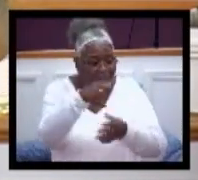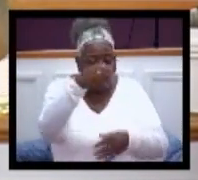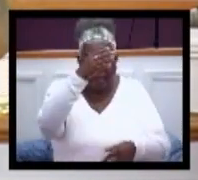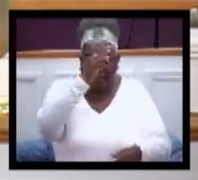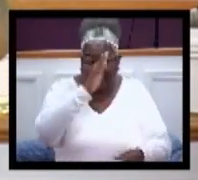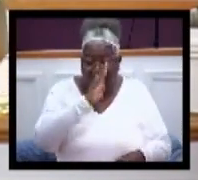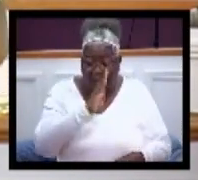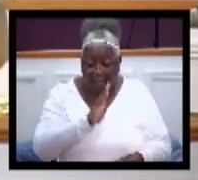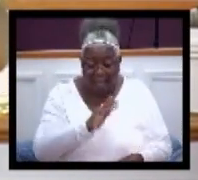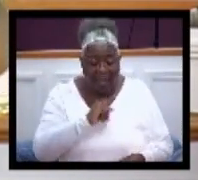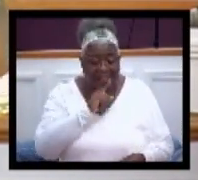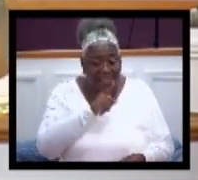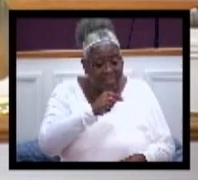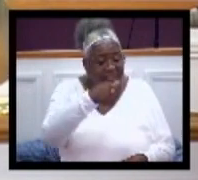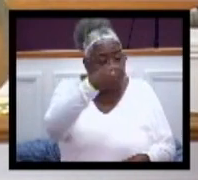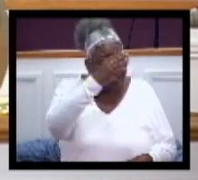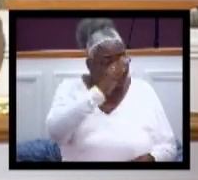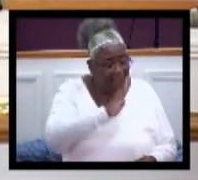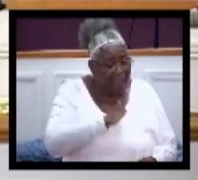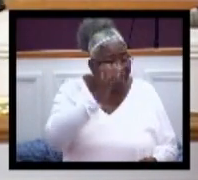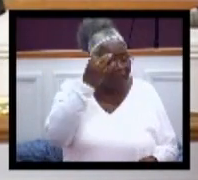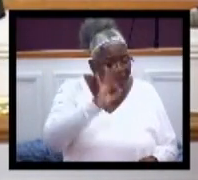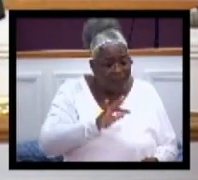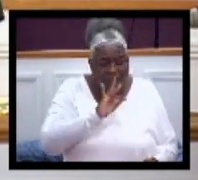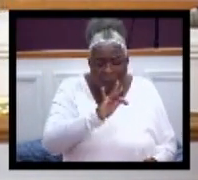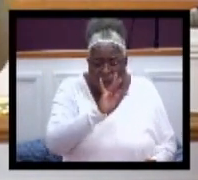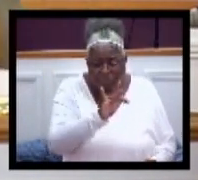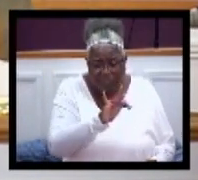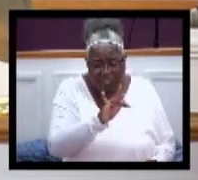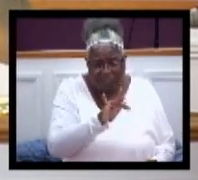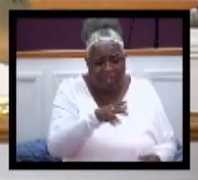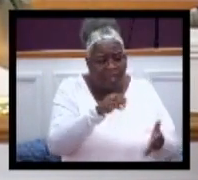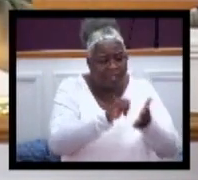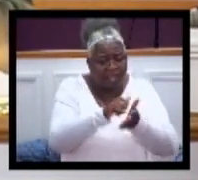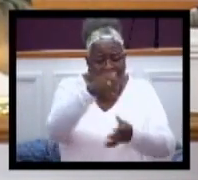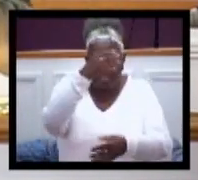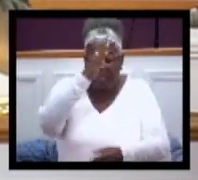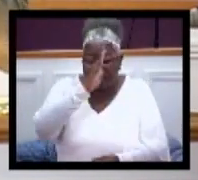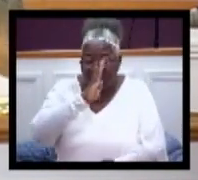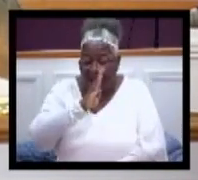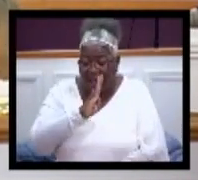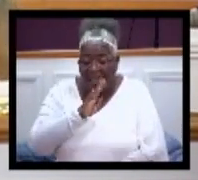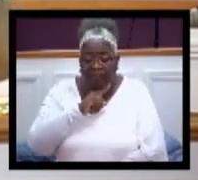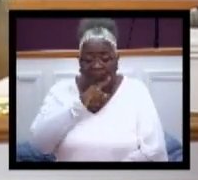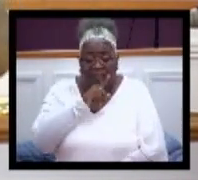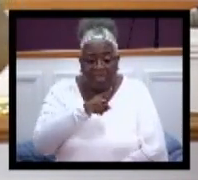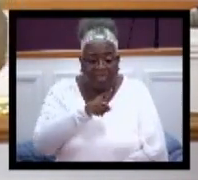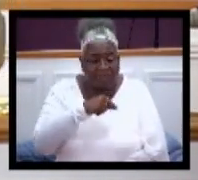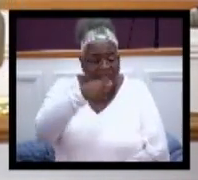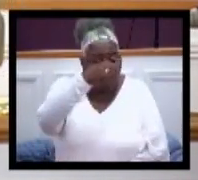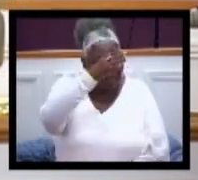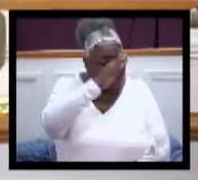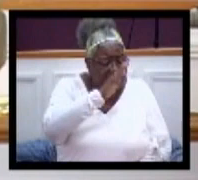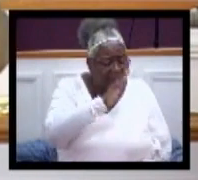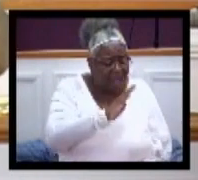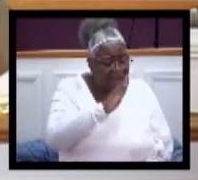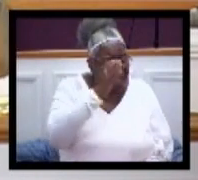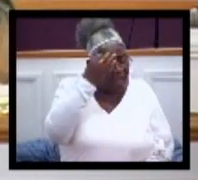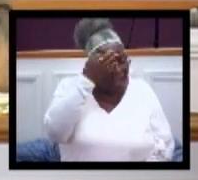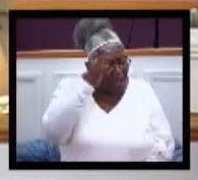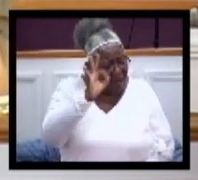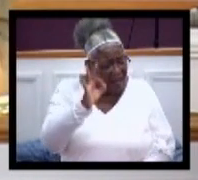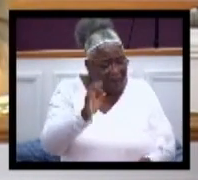God is a God of mercy, that God is a God